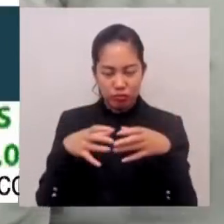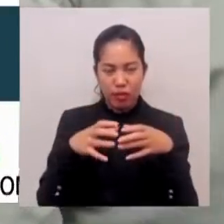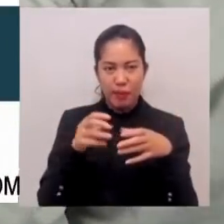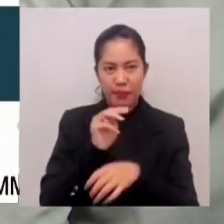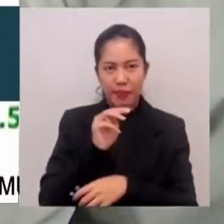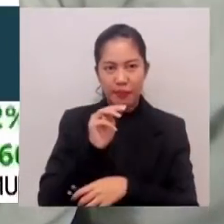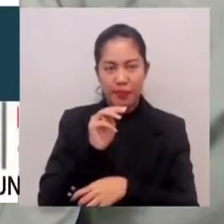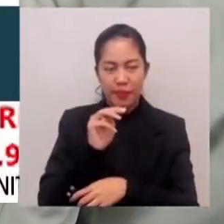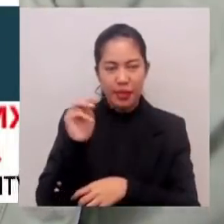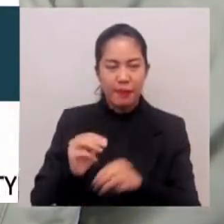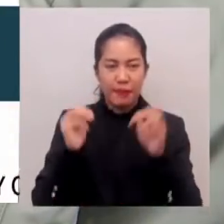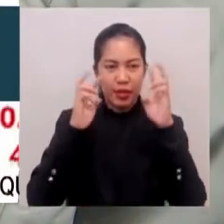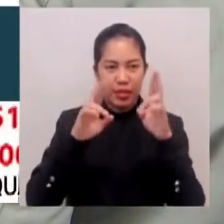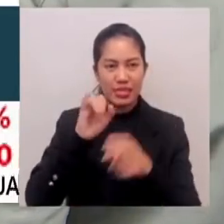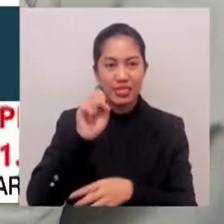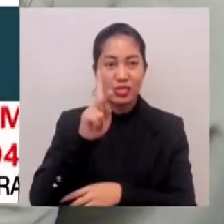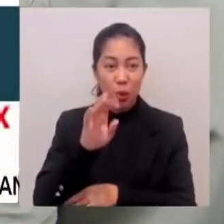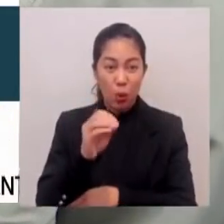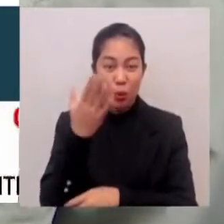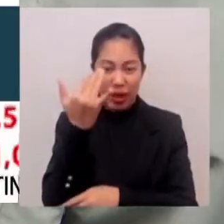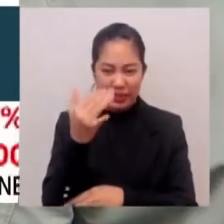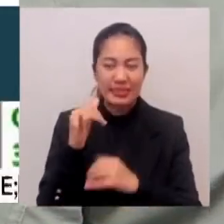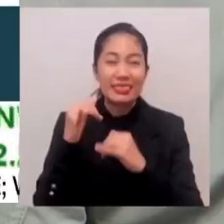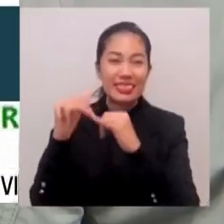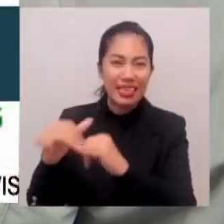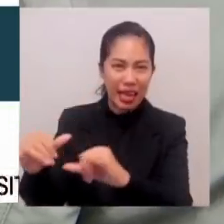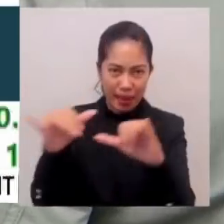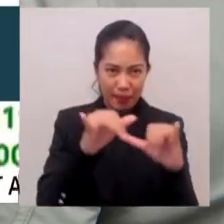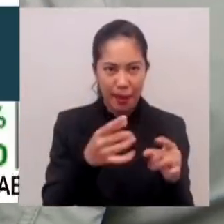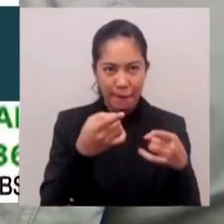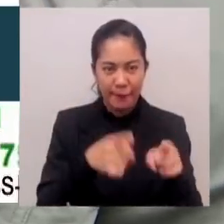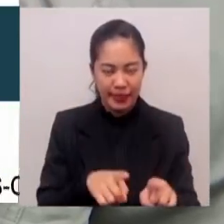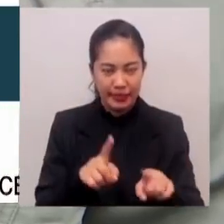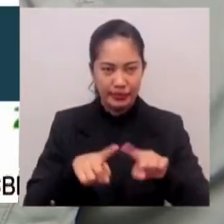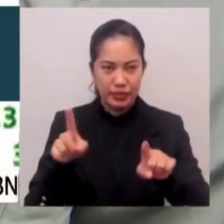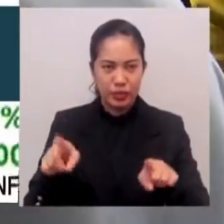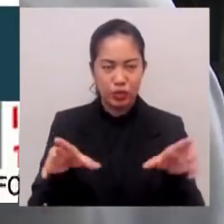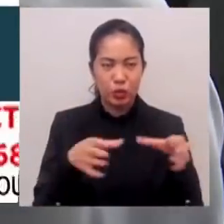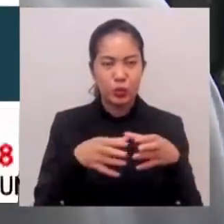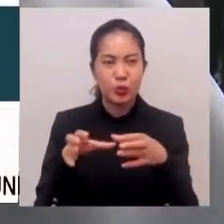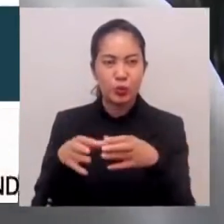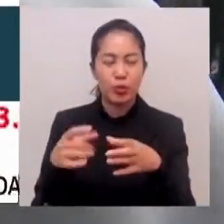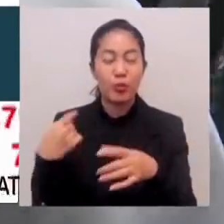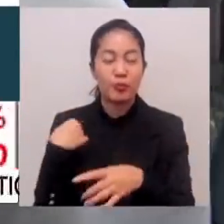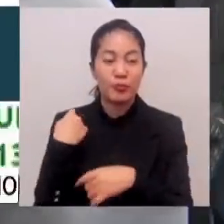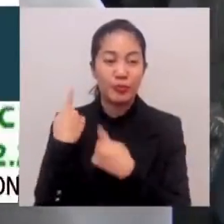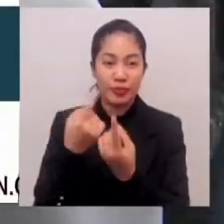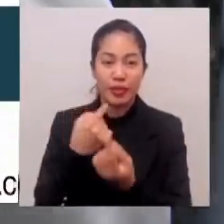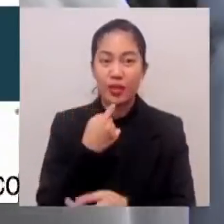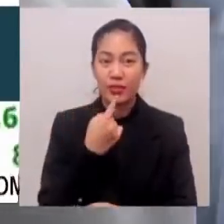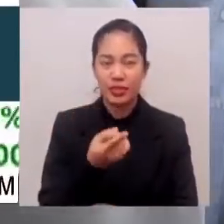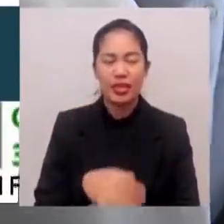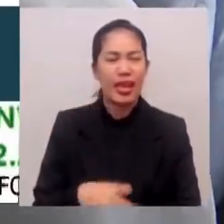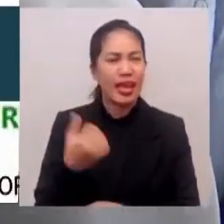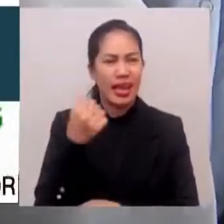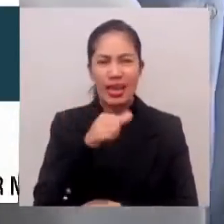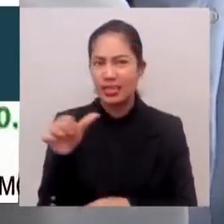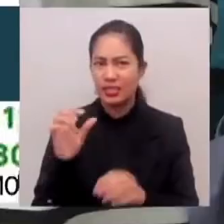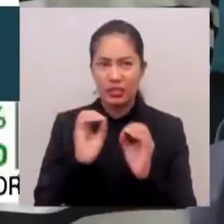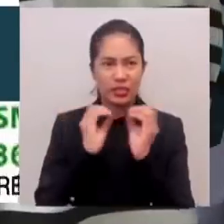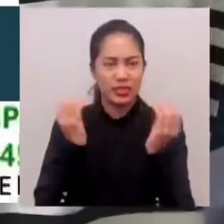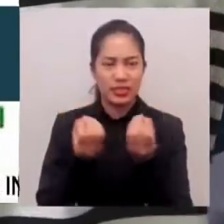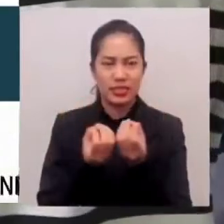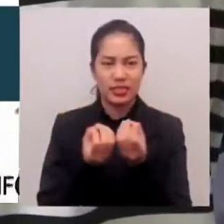Isko. Perhaps, again, as I've been saying, alam mo, any big organization, and I have to say